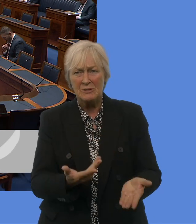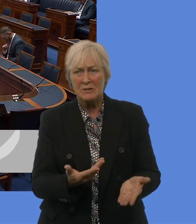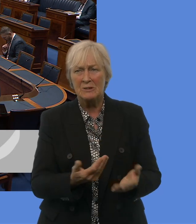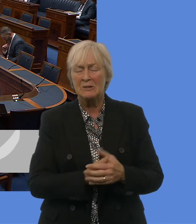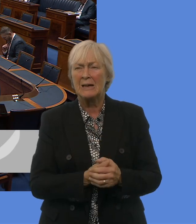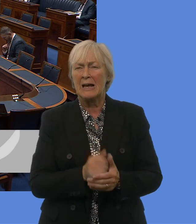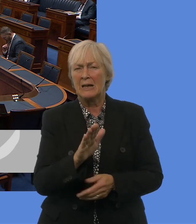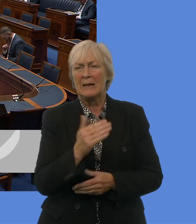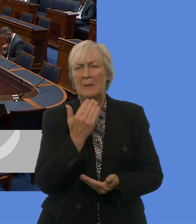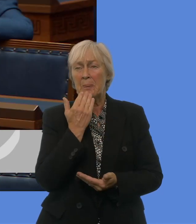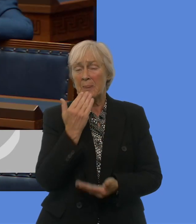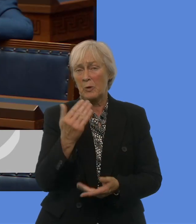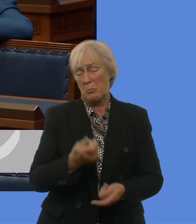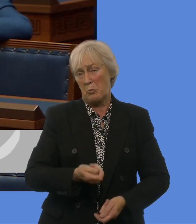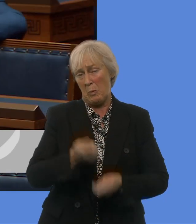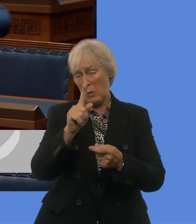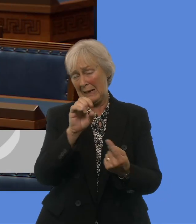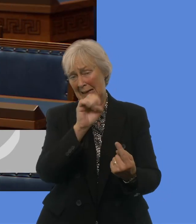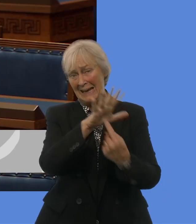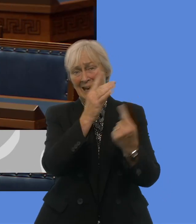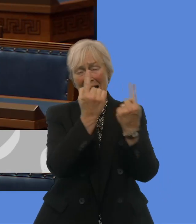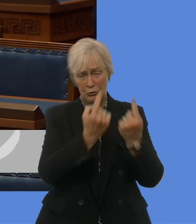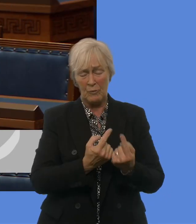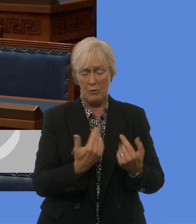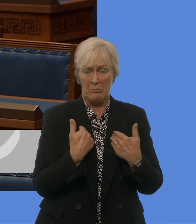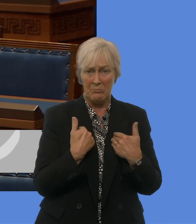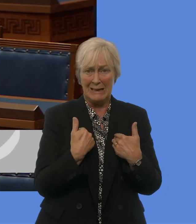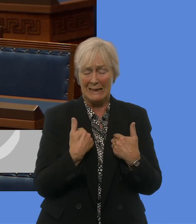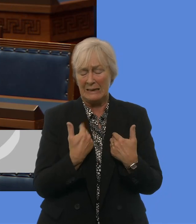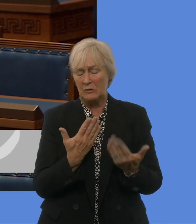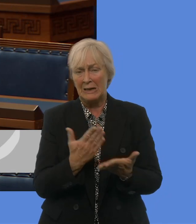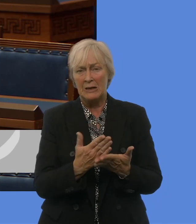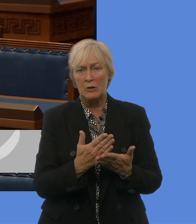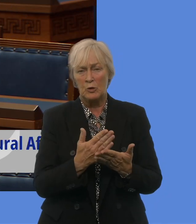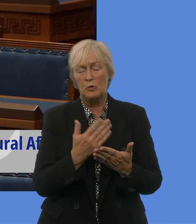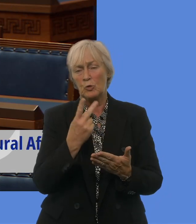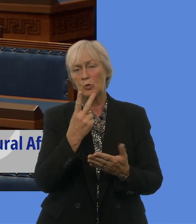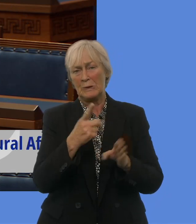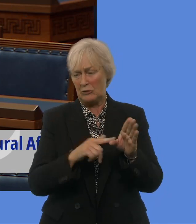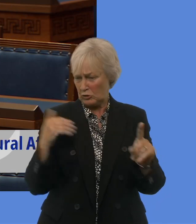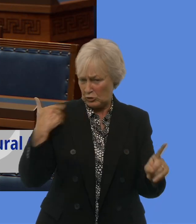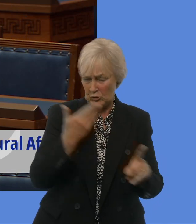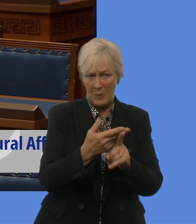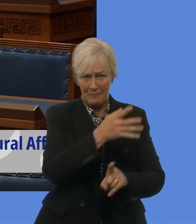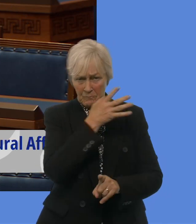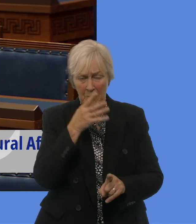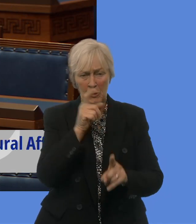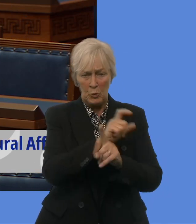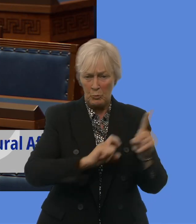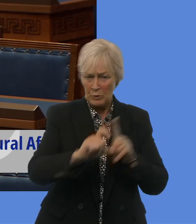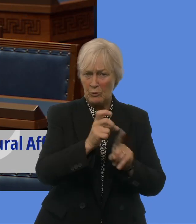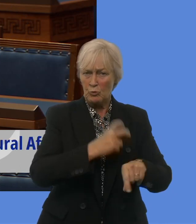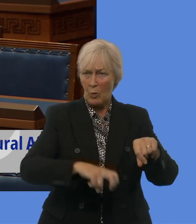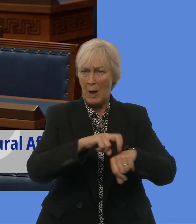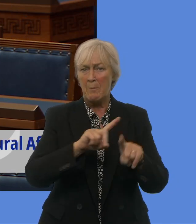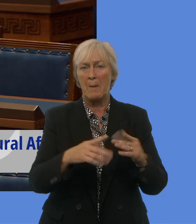Thank you, Declan, for raising what is a key issue for me, and I'm glad you've raised it, because TB is a vital issue for the farming community in Northern Ireland, but also